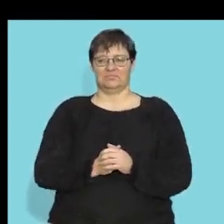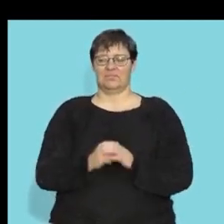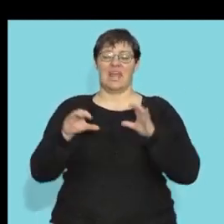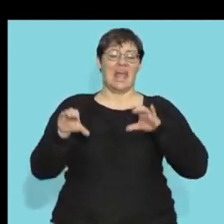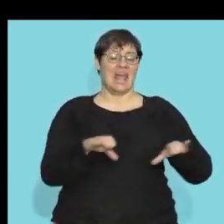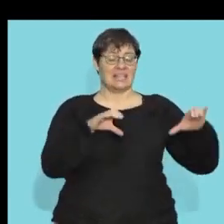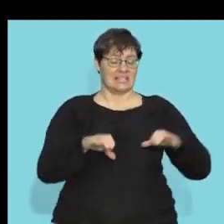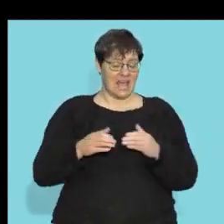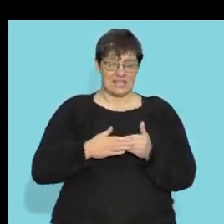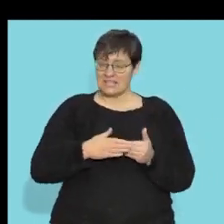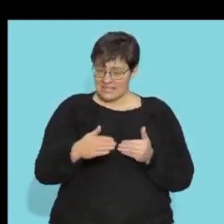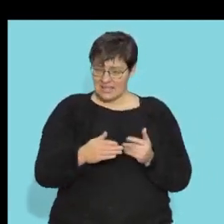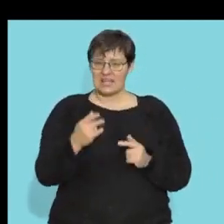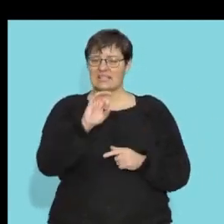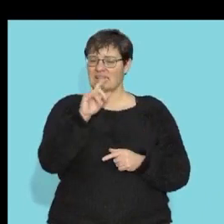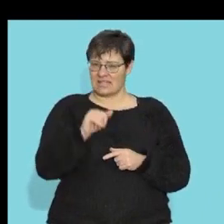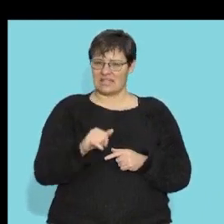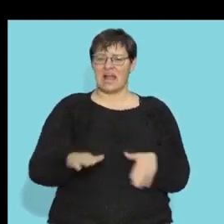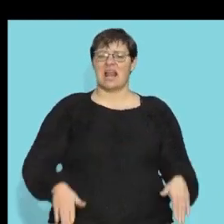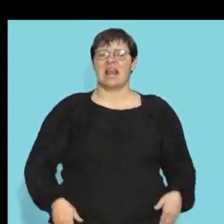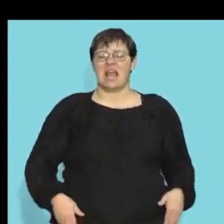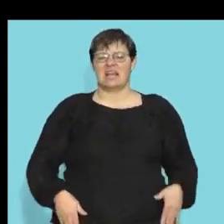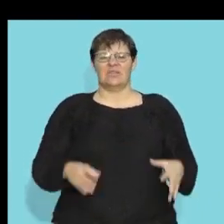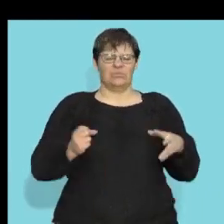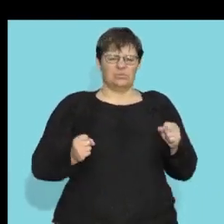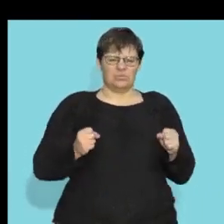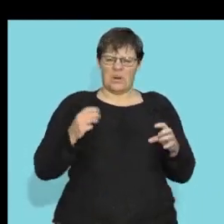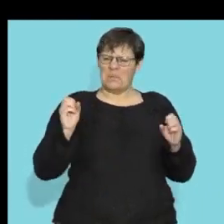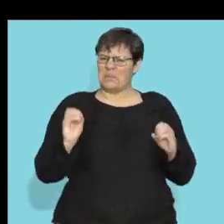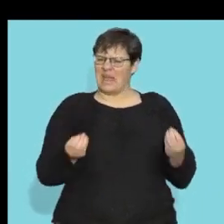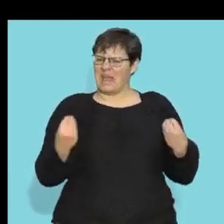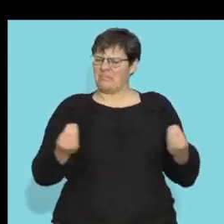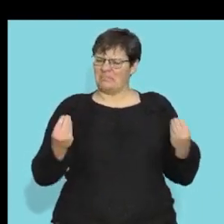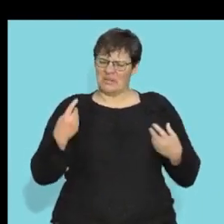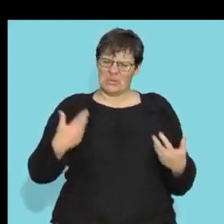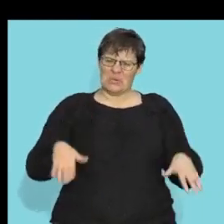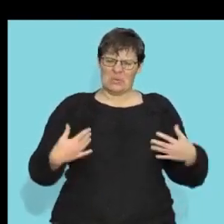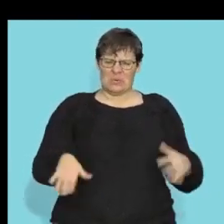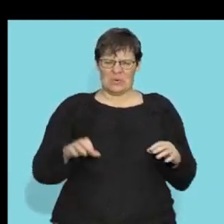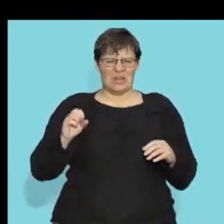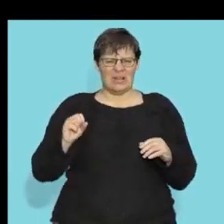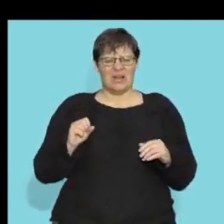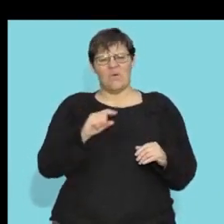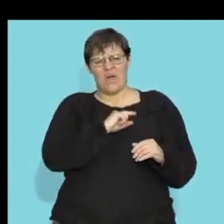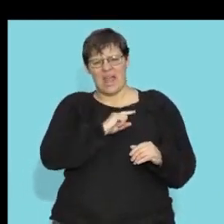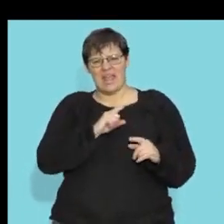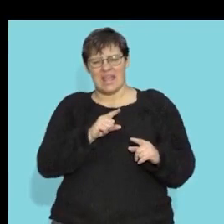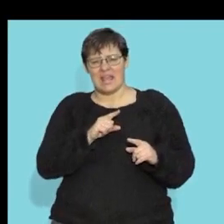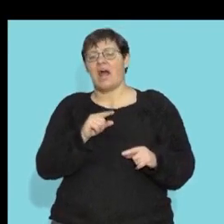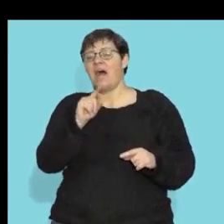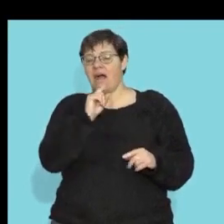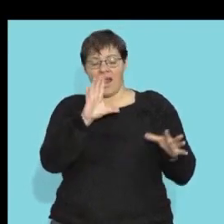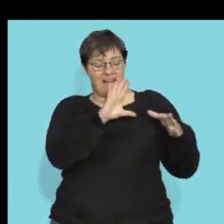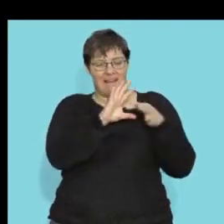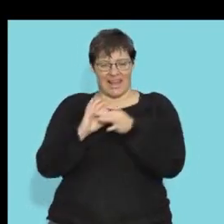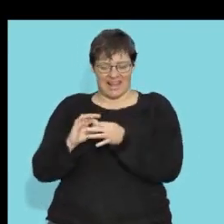of exercise, Stacey's legs began to ache. For the reason for this is because, now you see guys, we